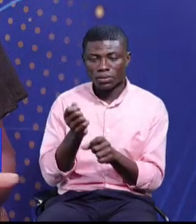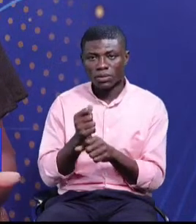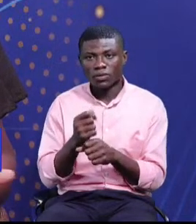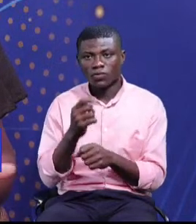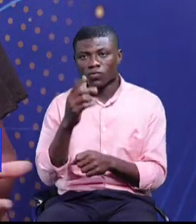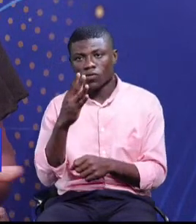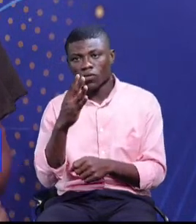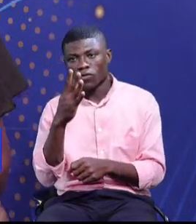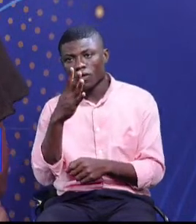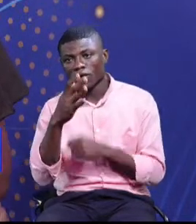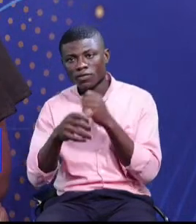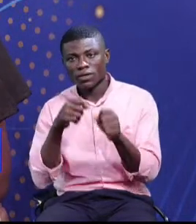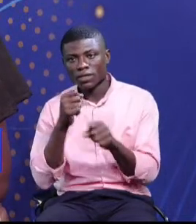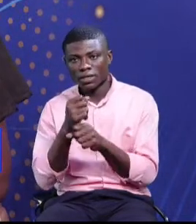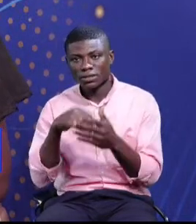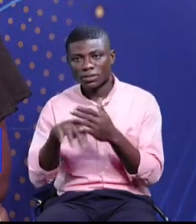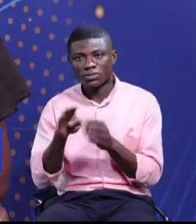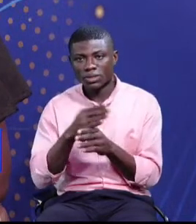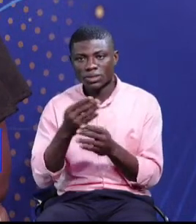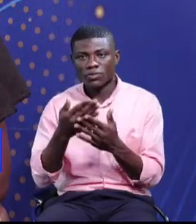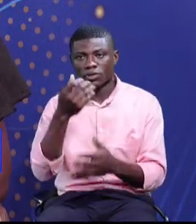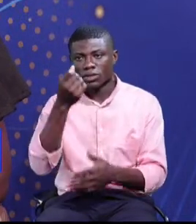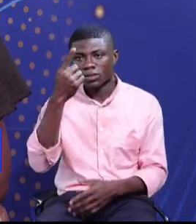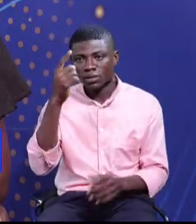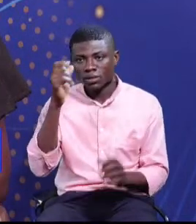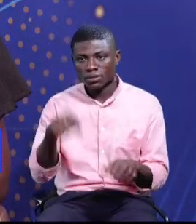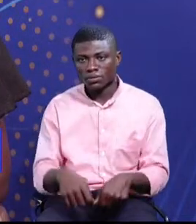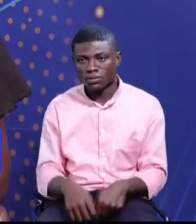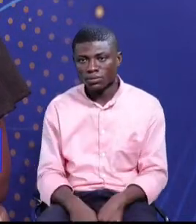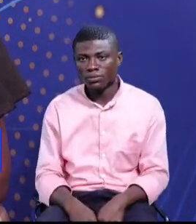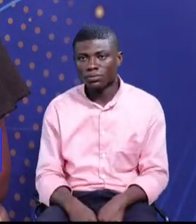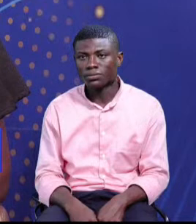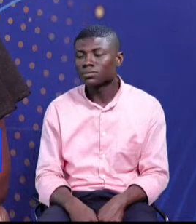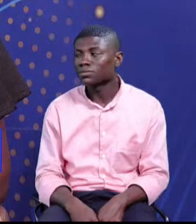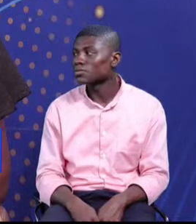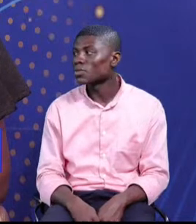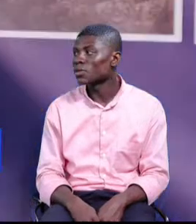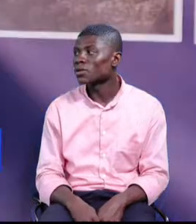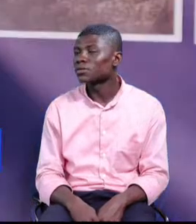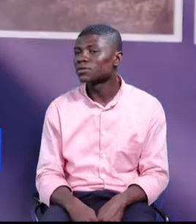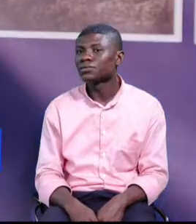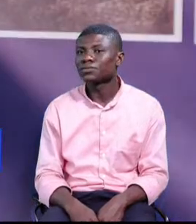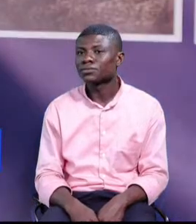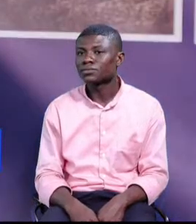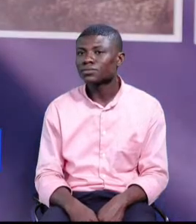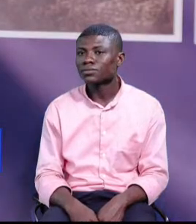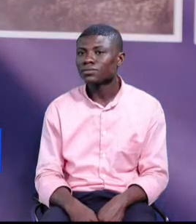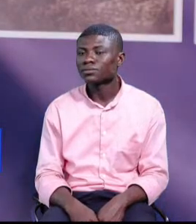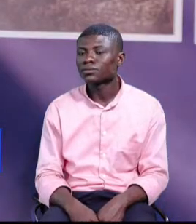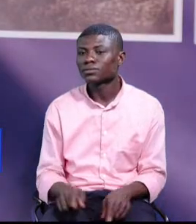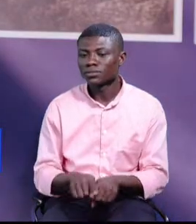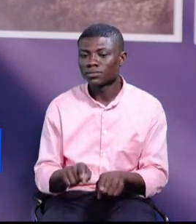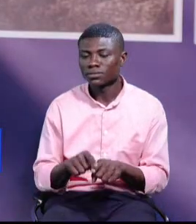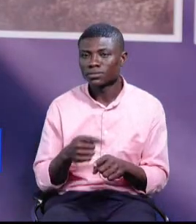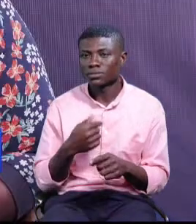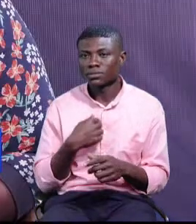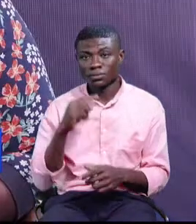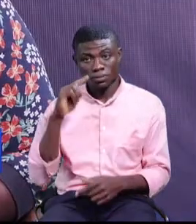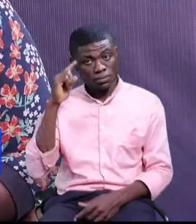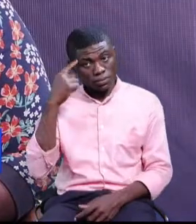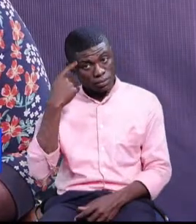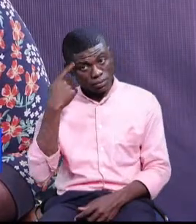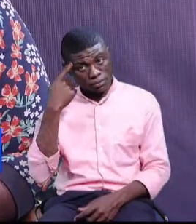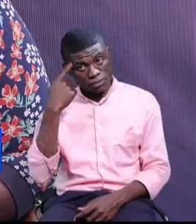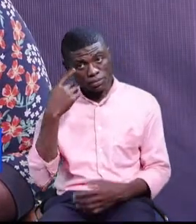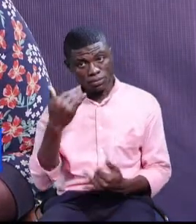5 years into the business. Mesewa, do you want something to it? I think,